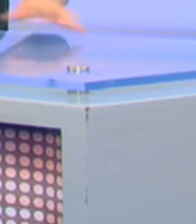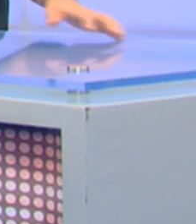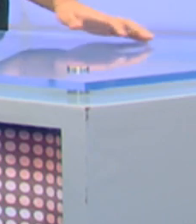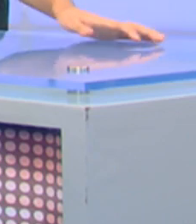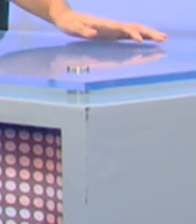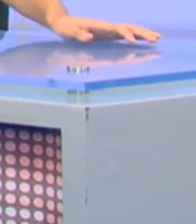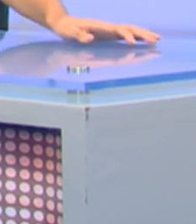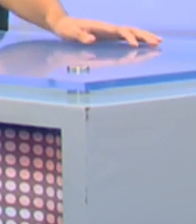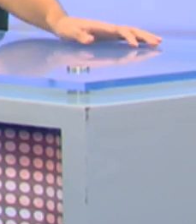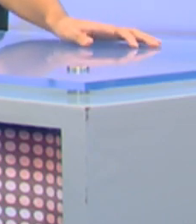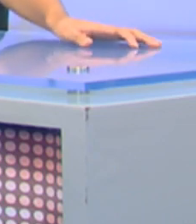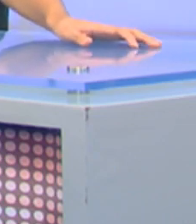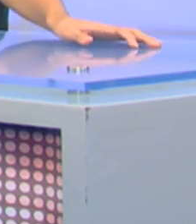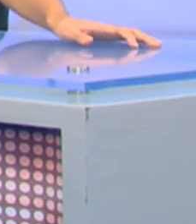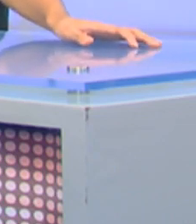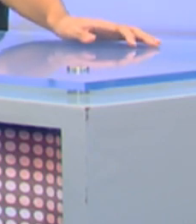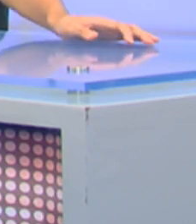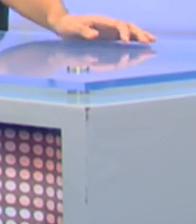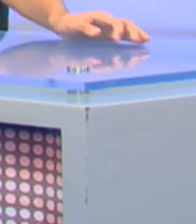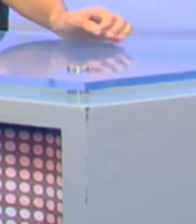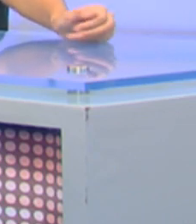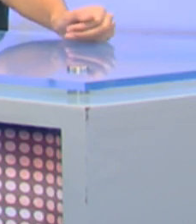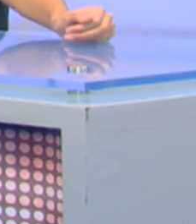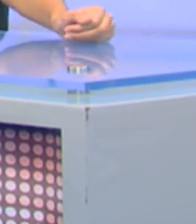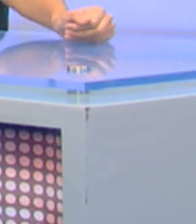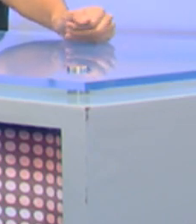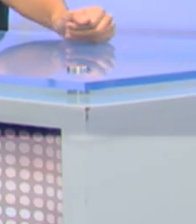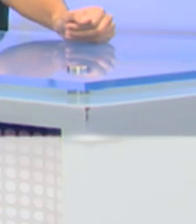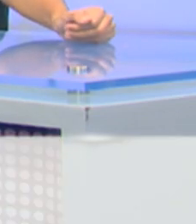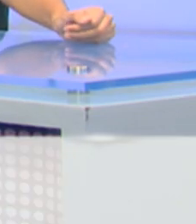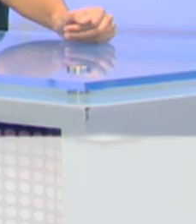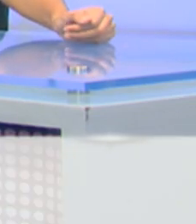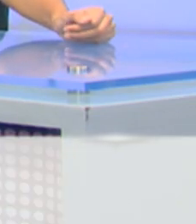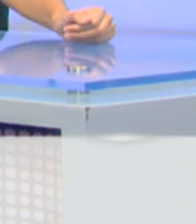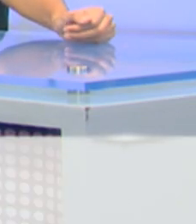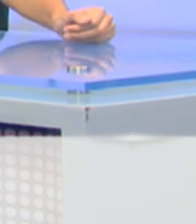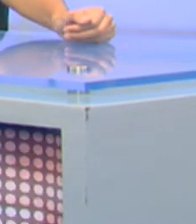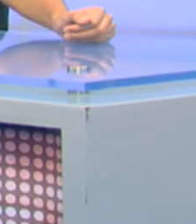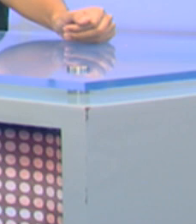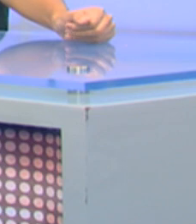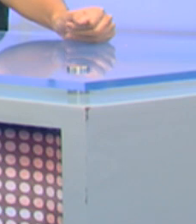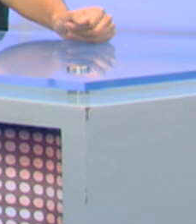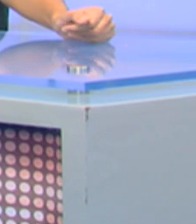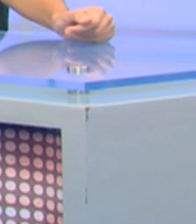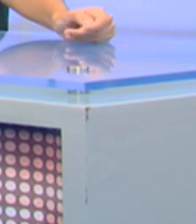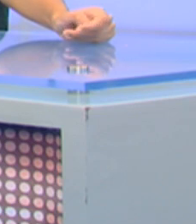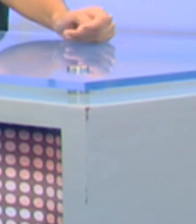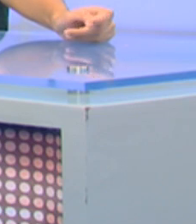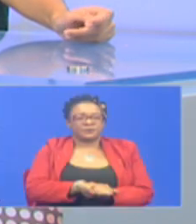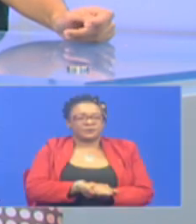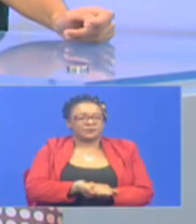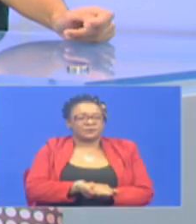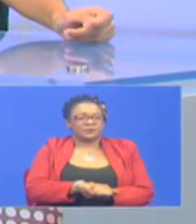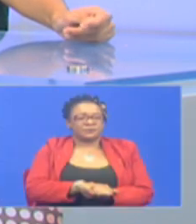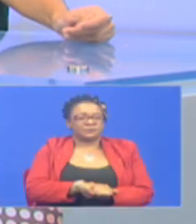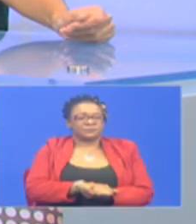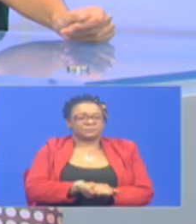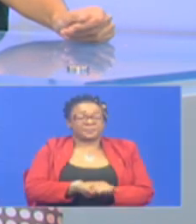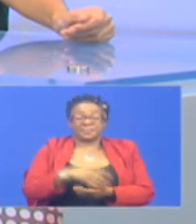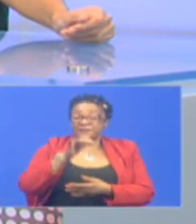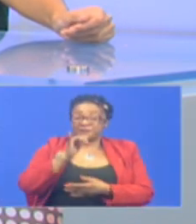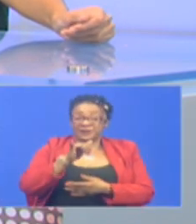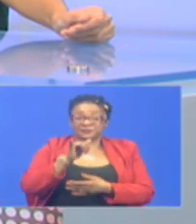All right, Daisy Amdani there, speaking to NTV's Olive Burrows about the two-thirds gender rule. That